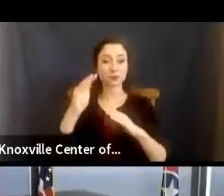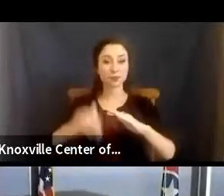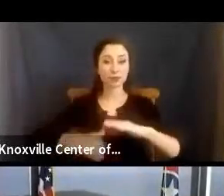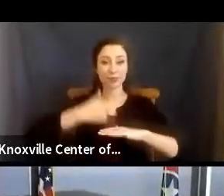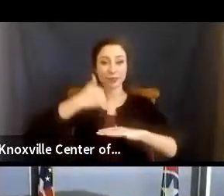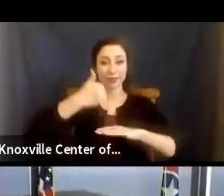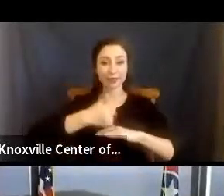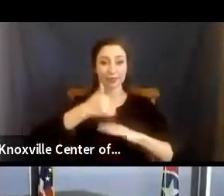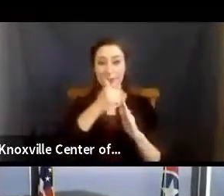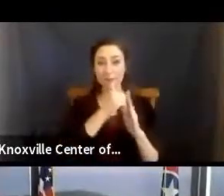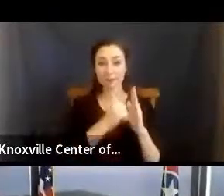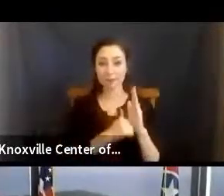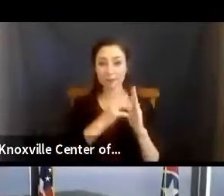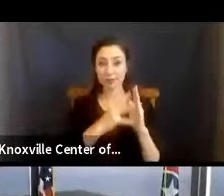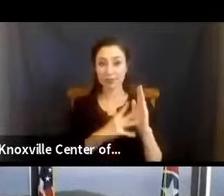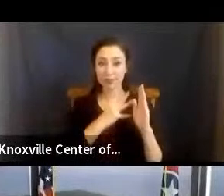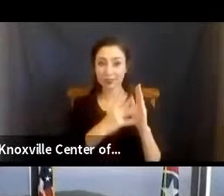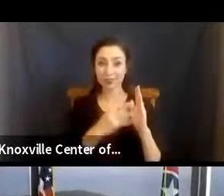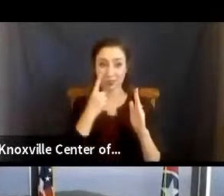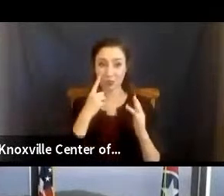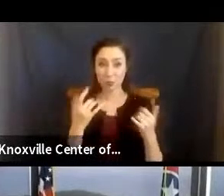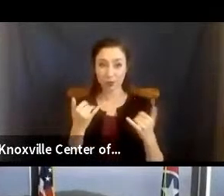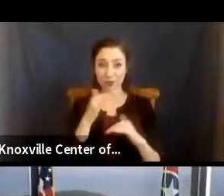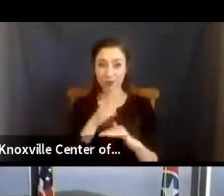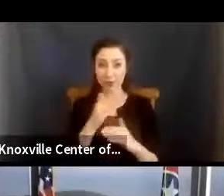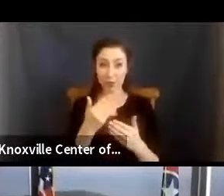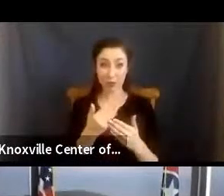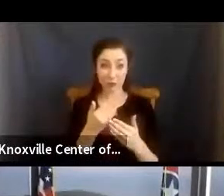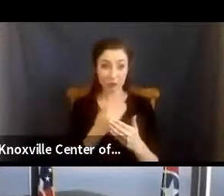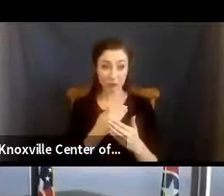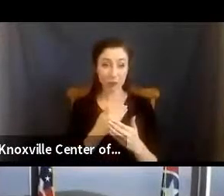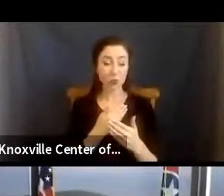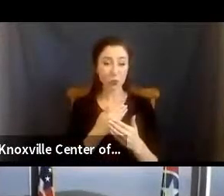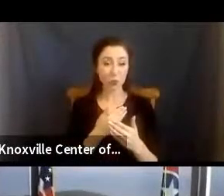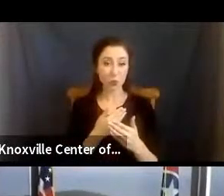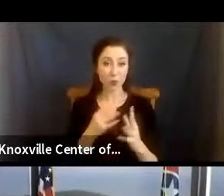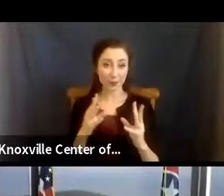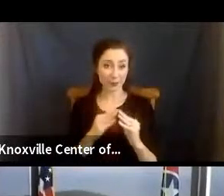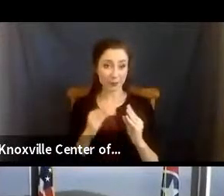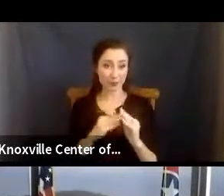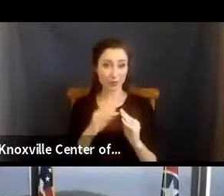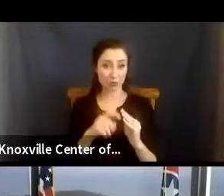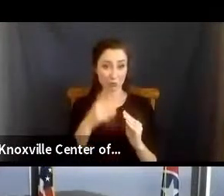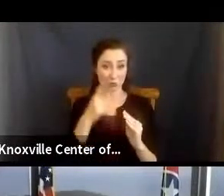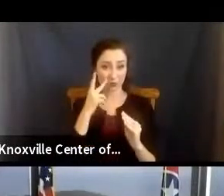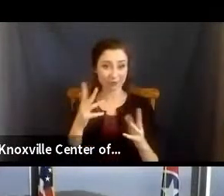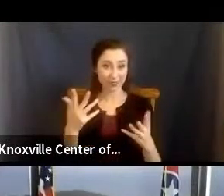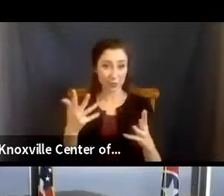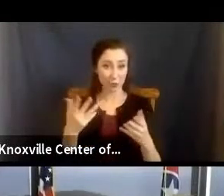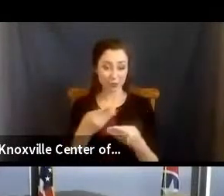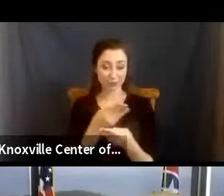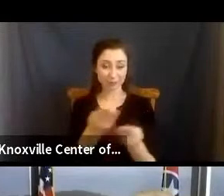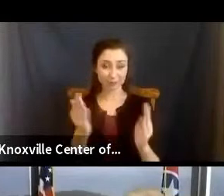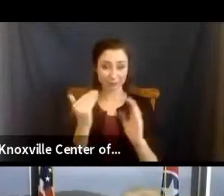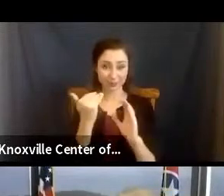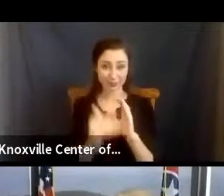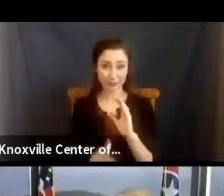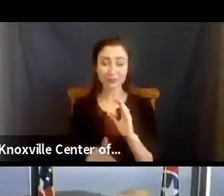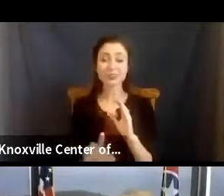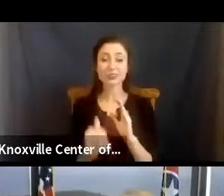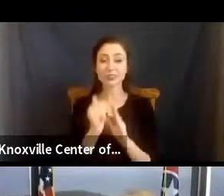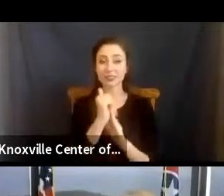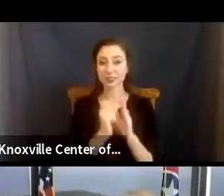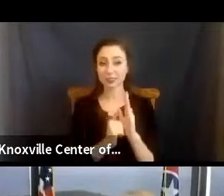agenda, and you should have before you or distributed to you a copy of today's agenda.